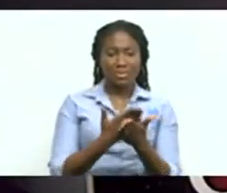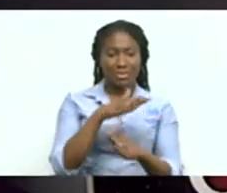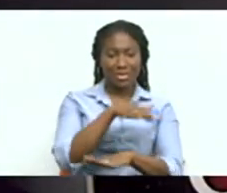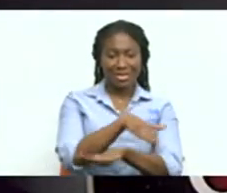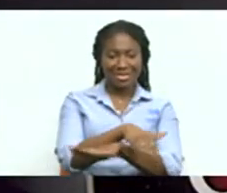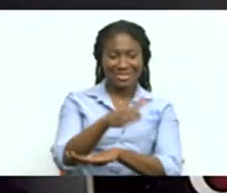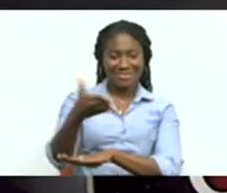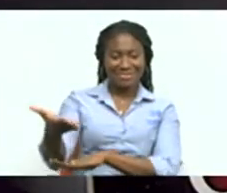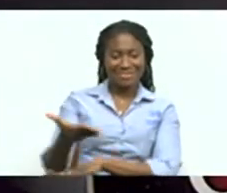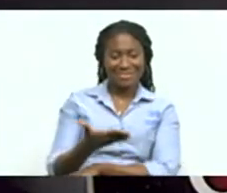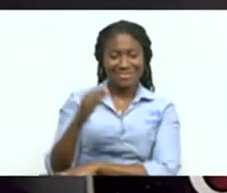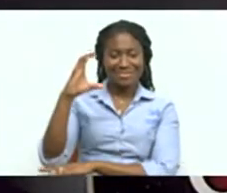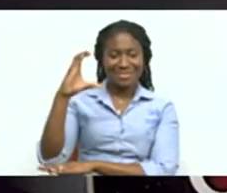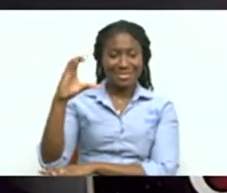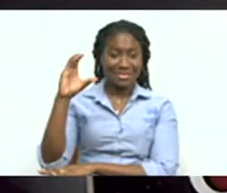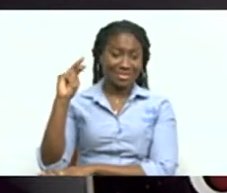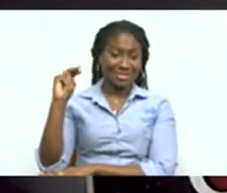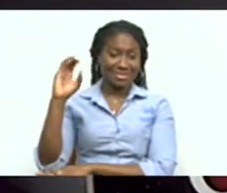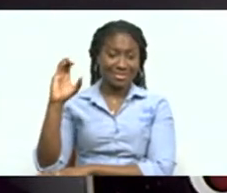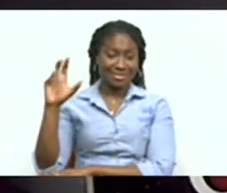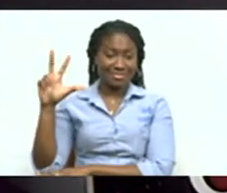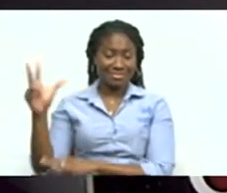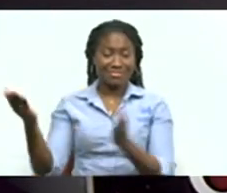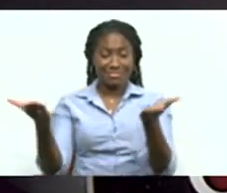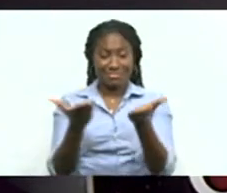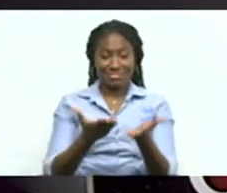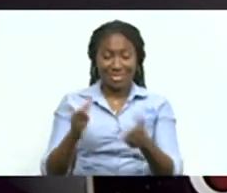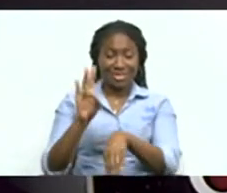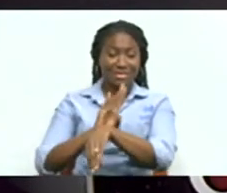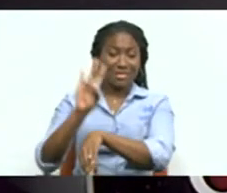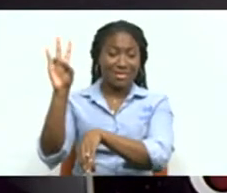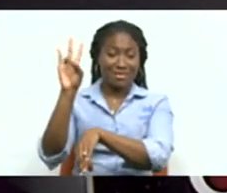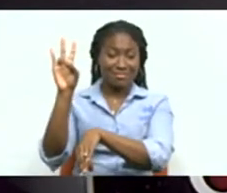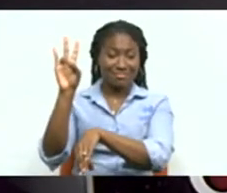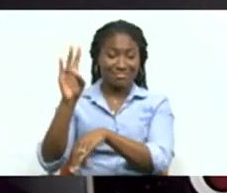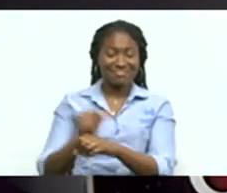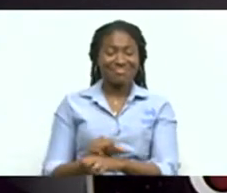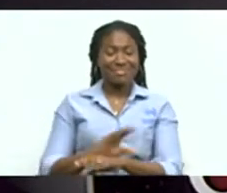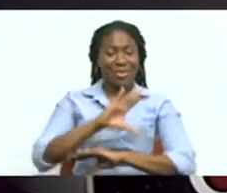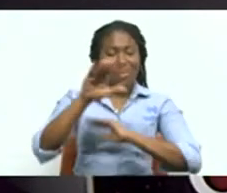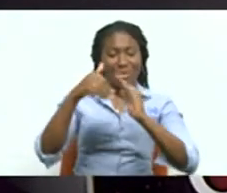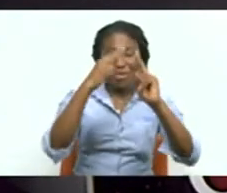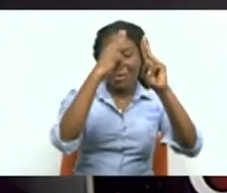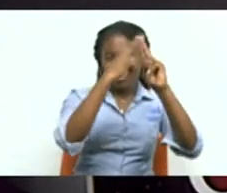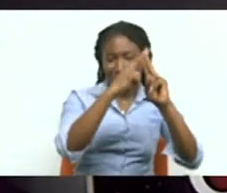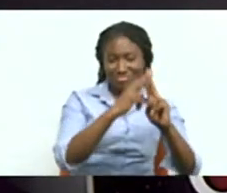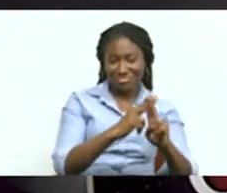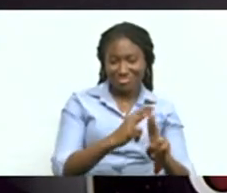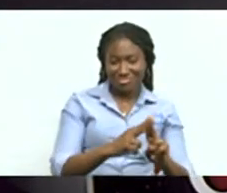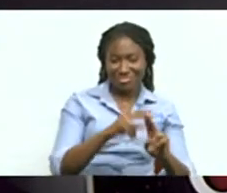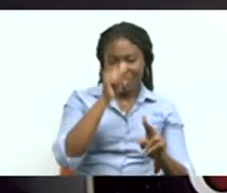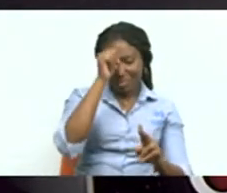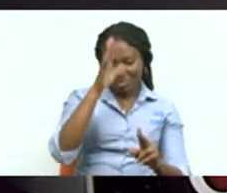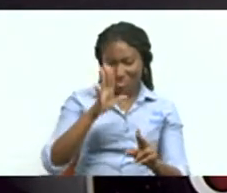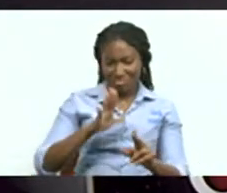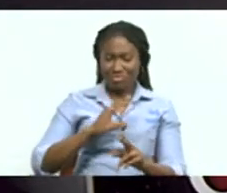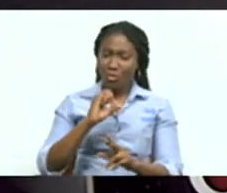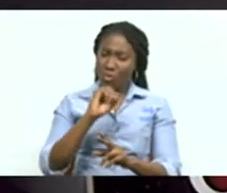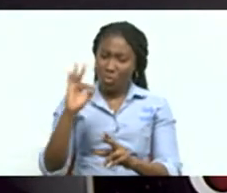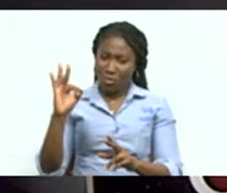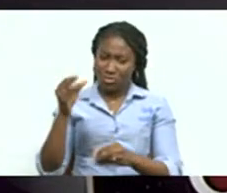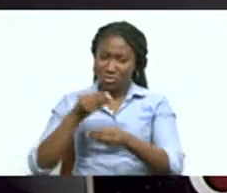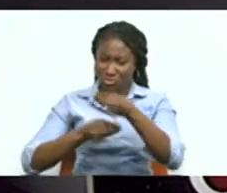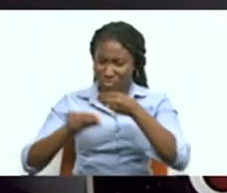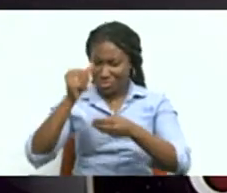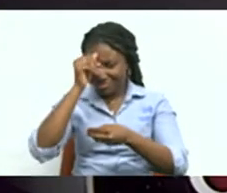Good evening and welcome. You're watching the 7 o'clock news on CNC3. I'm Ria Rambali. I'm Jesse Ramdale. Ryan Bechu has the evening off. I'm Jesse